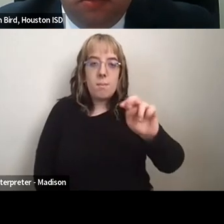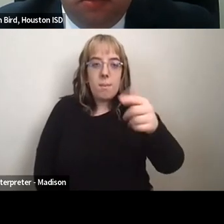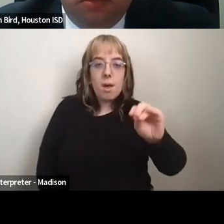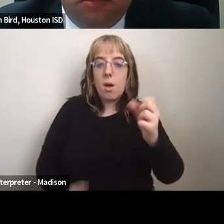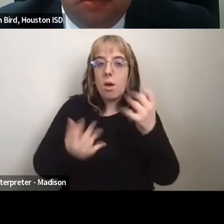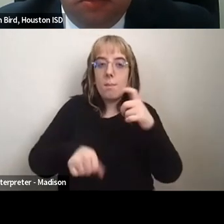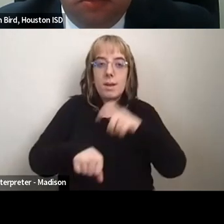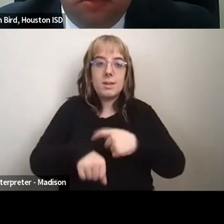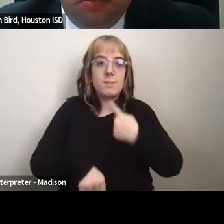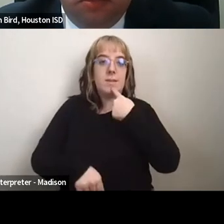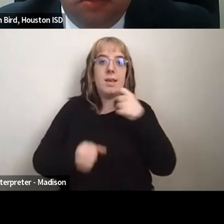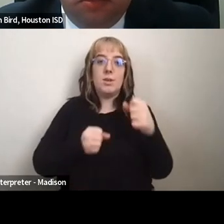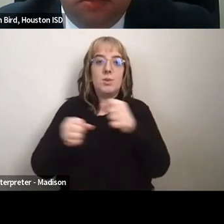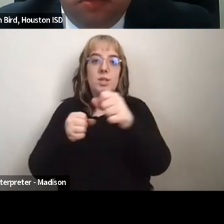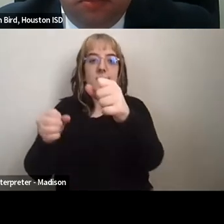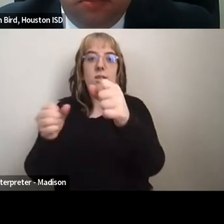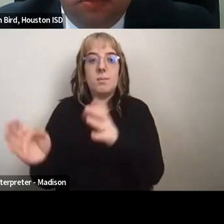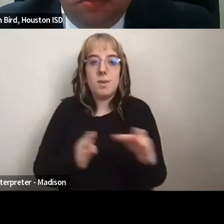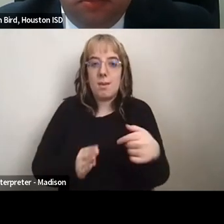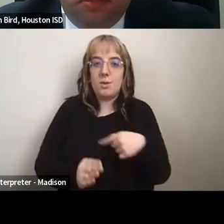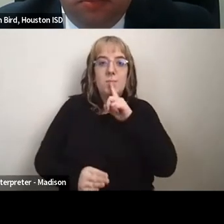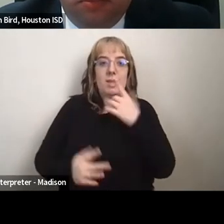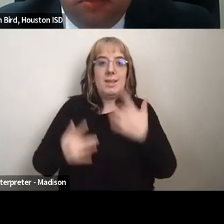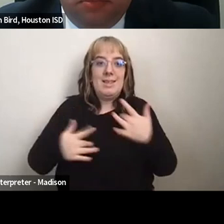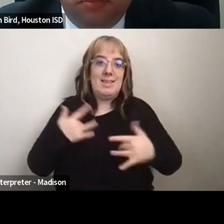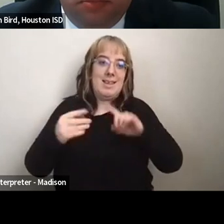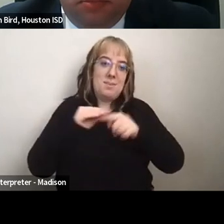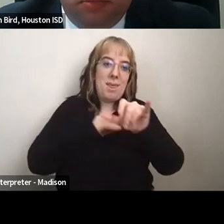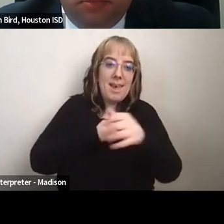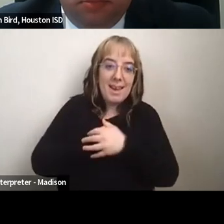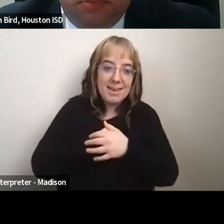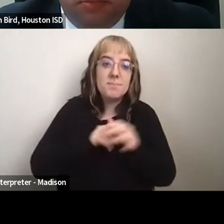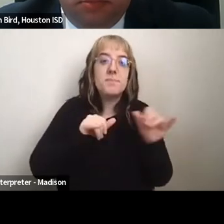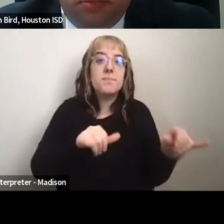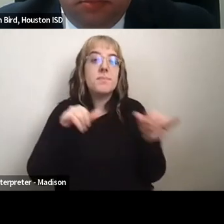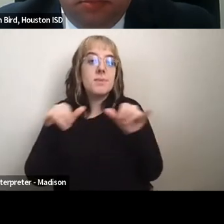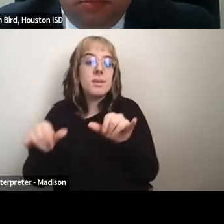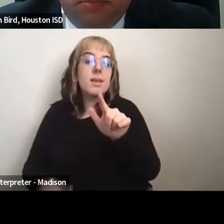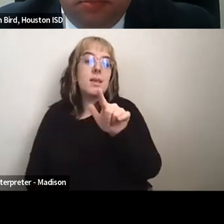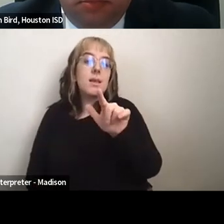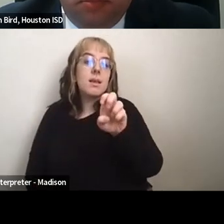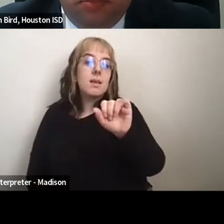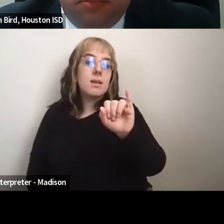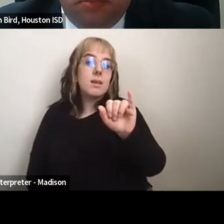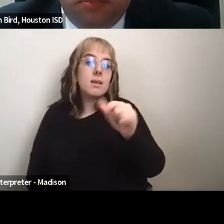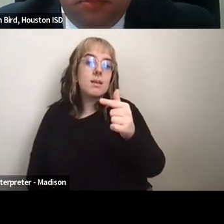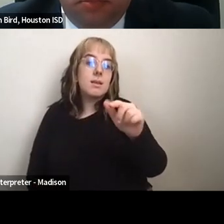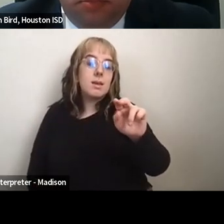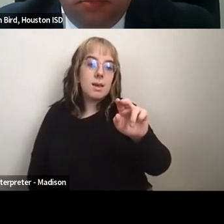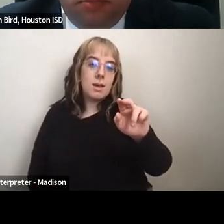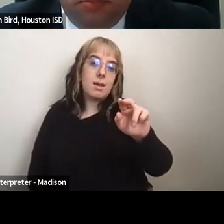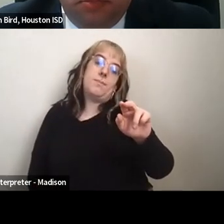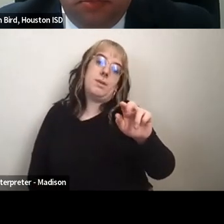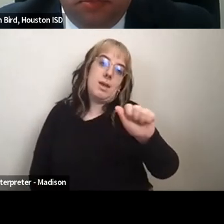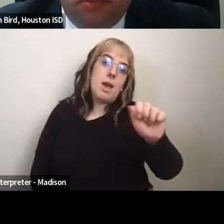saying strategic plan. I'm just so excited about it. So similar to Leanne with our new superintendent